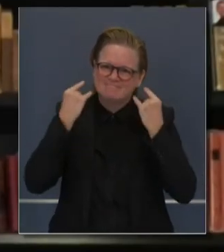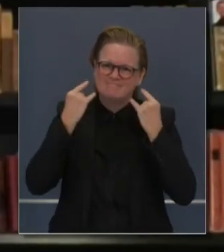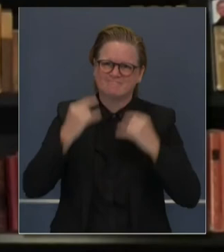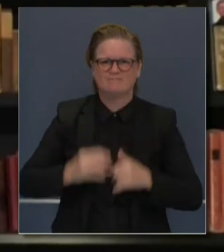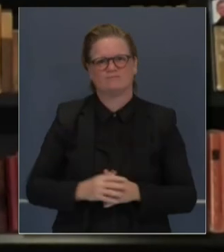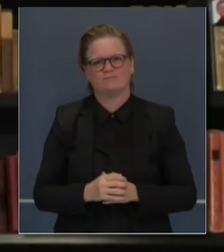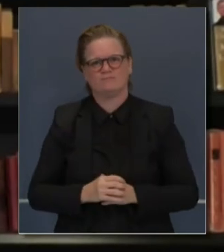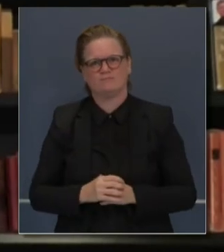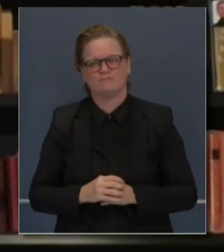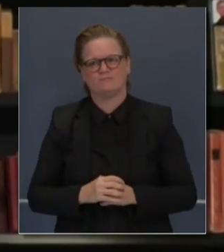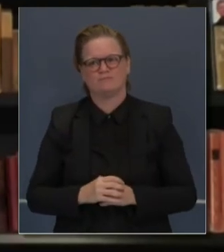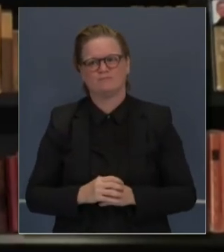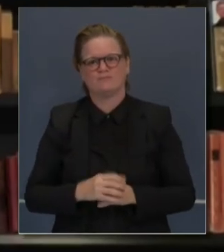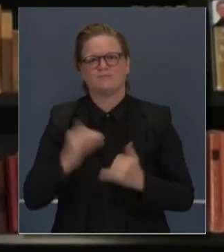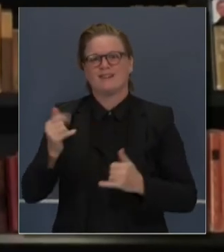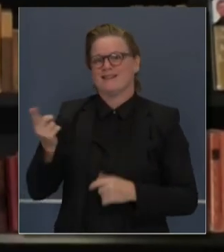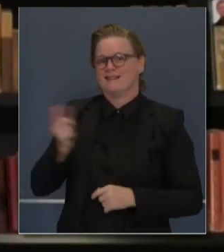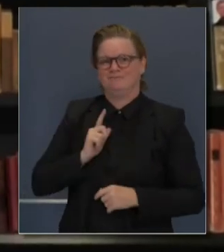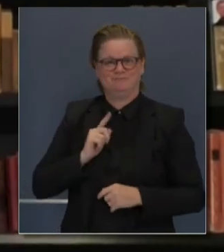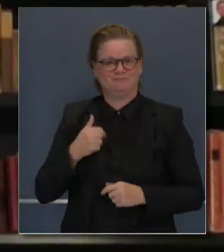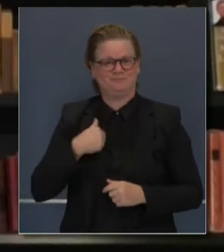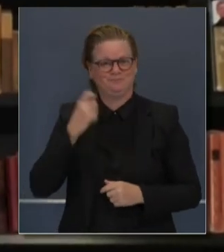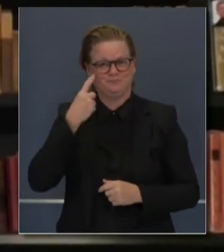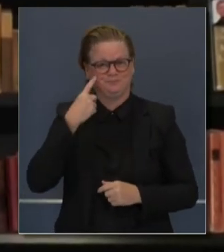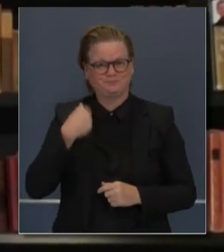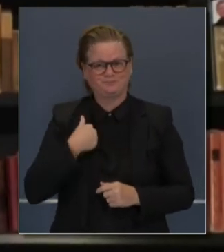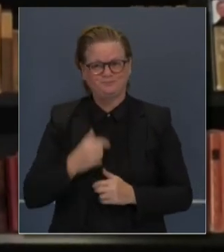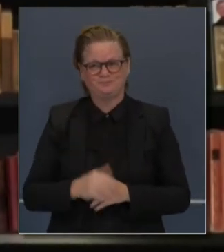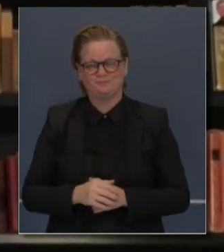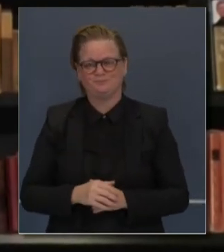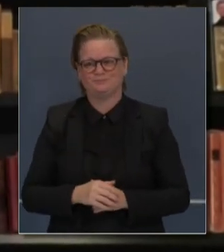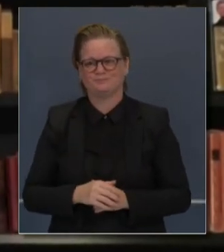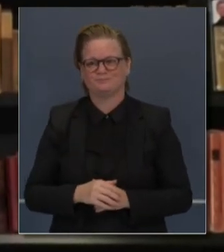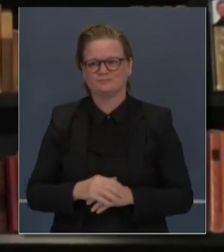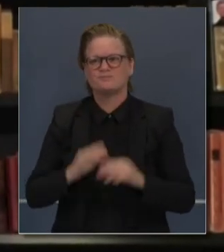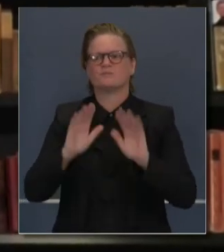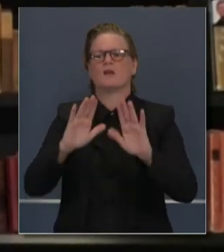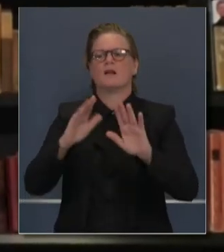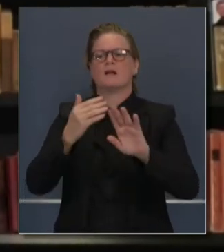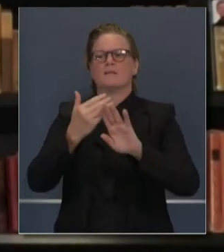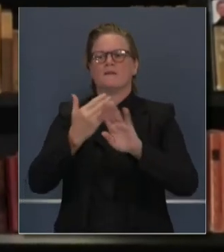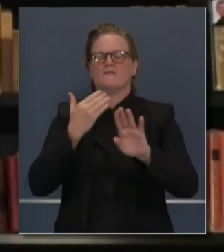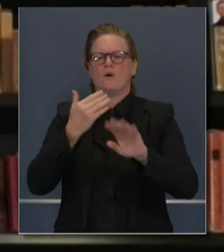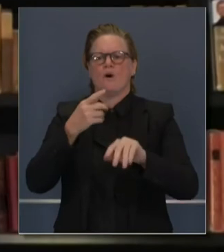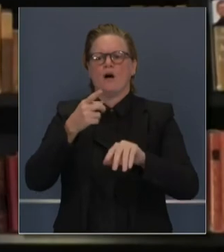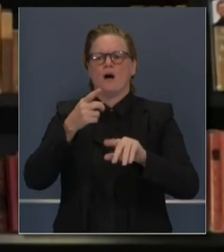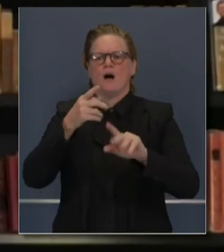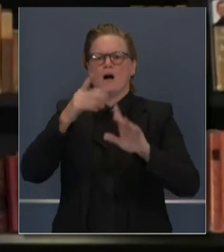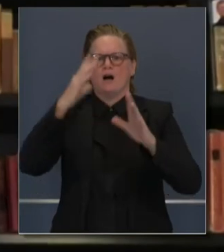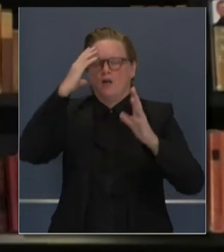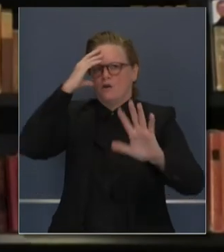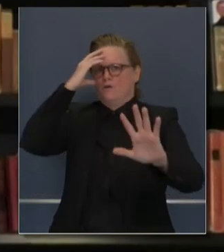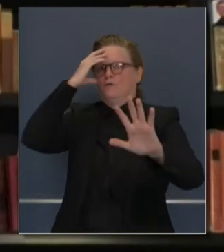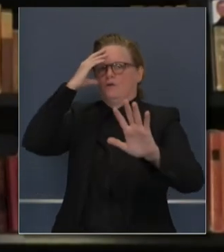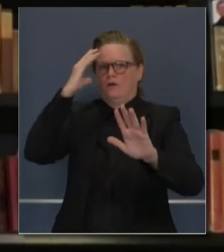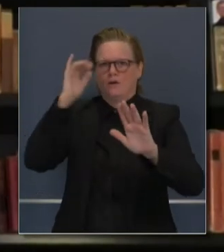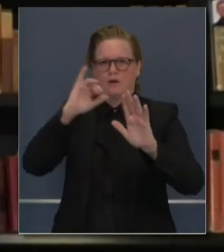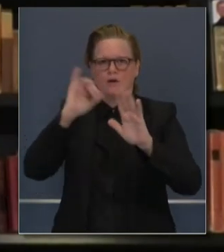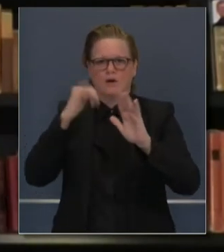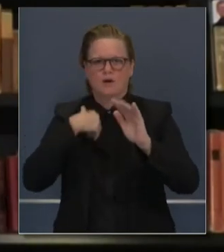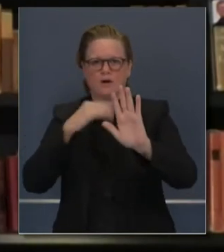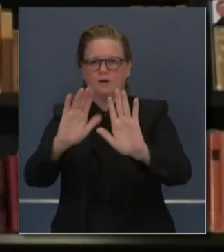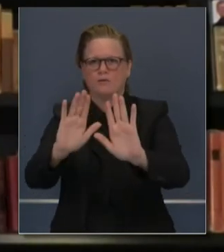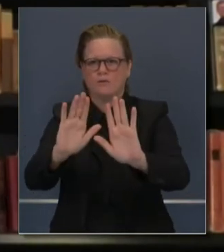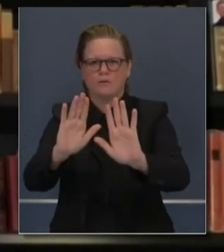this respectfully, and before everyone runs with headlines saying this is what the state anticipates, we don't